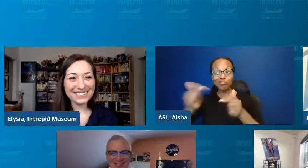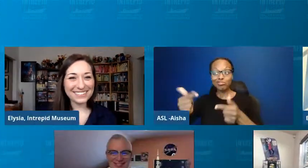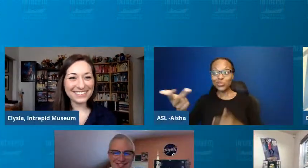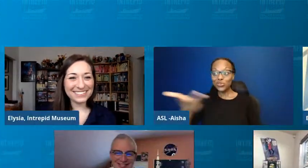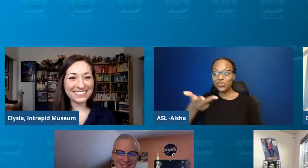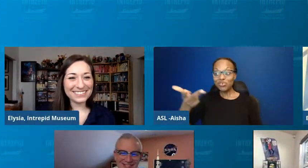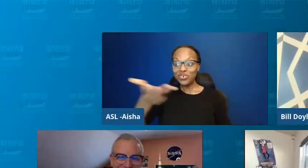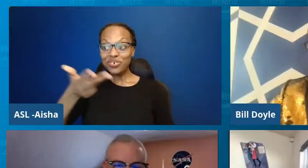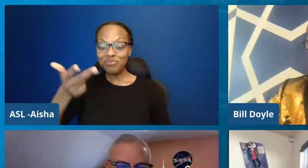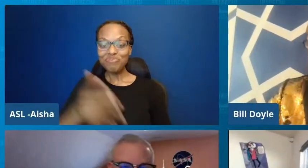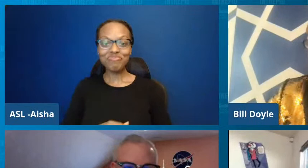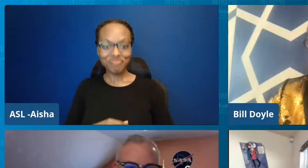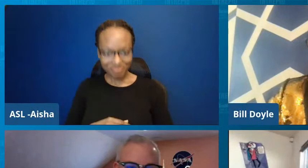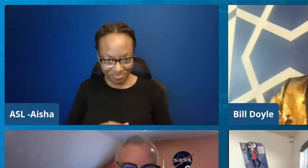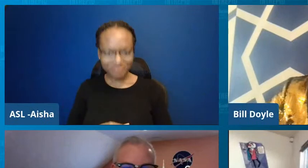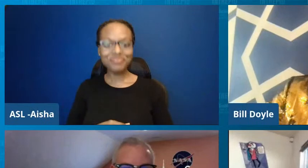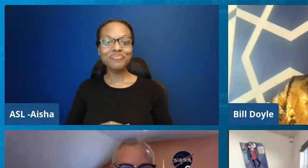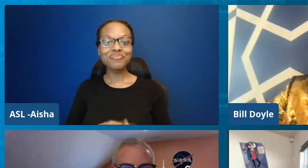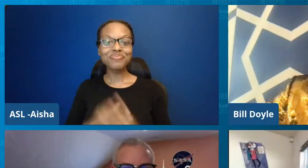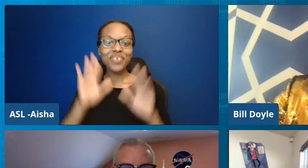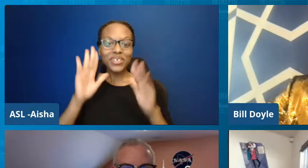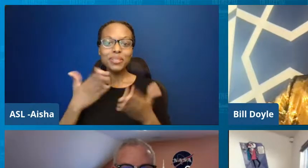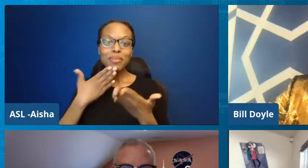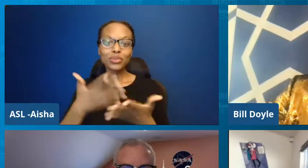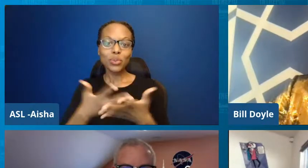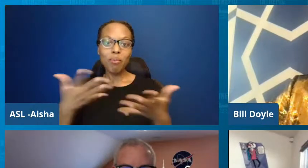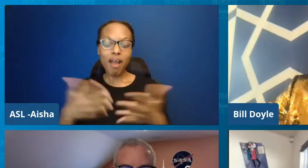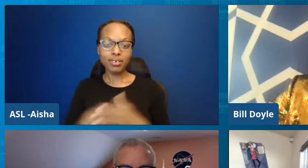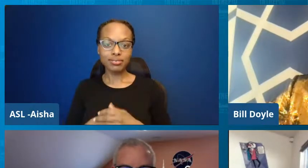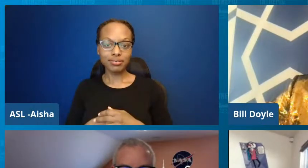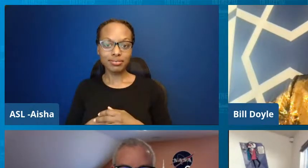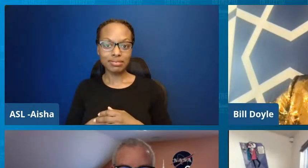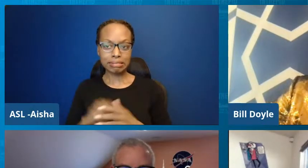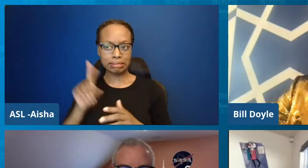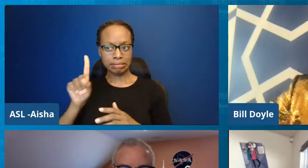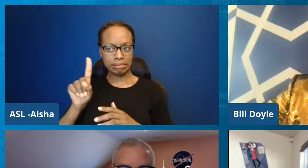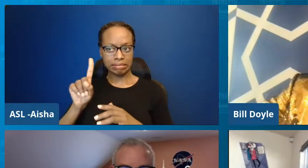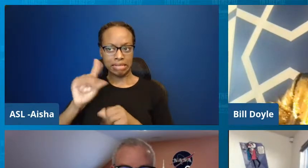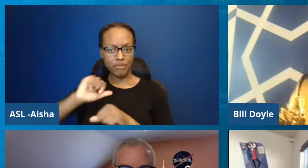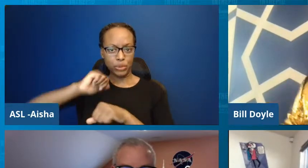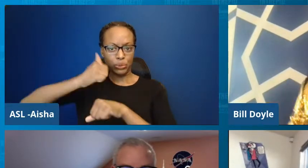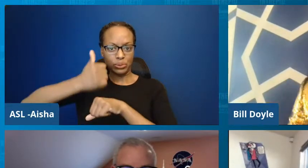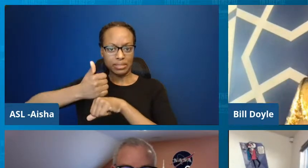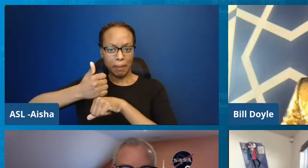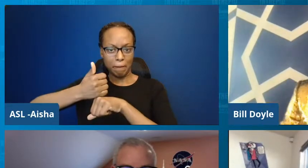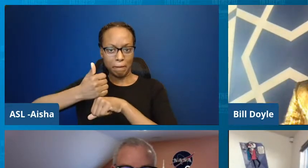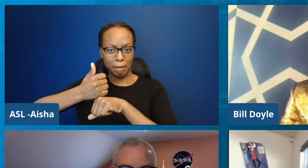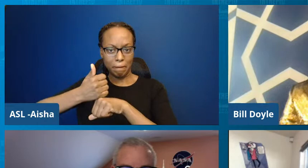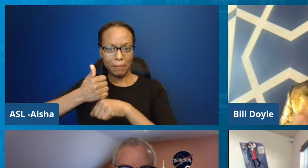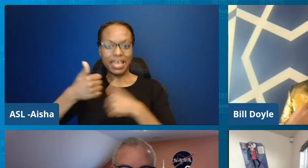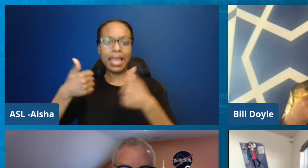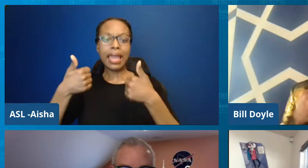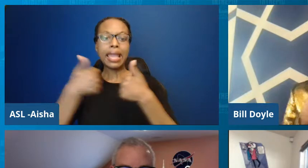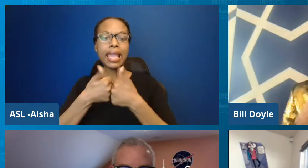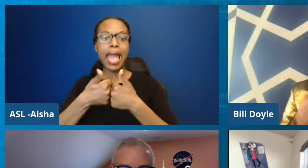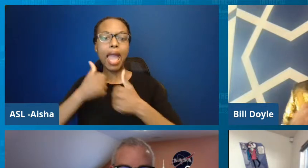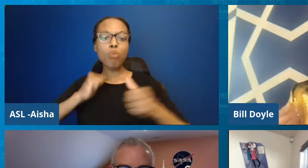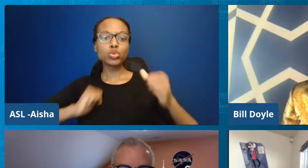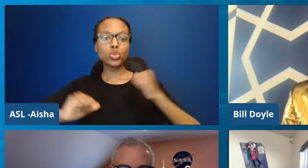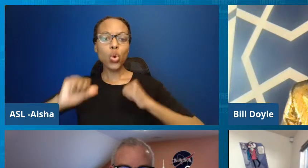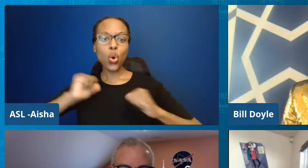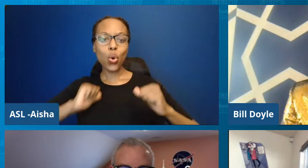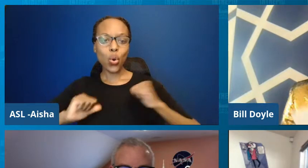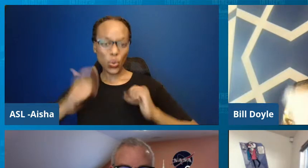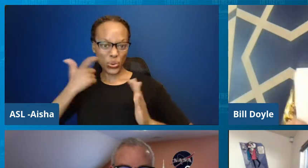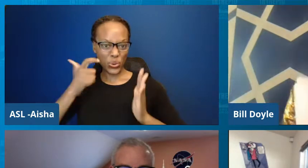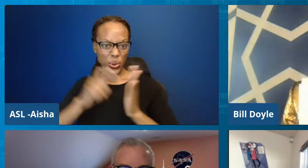away. Awesome. Thanks so much. I have to set up momentarily a little bit of a game show situation. I don't know if you can tell from